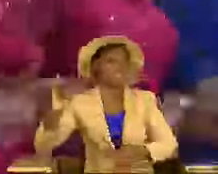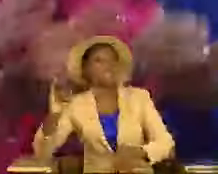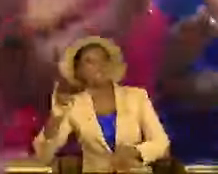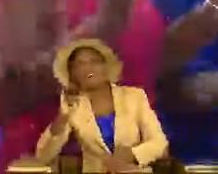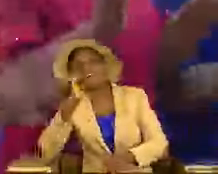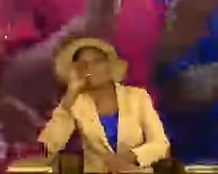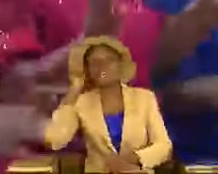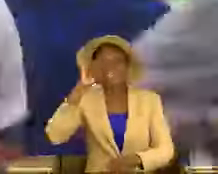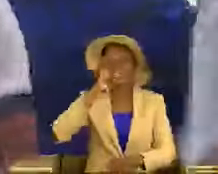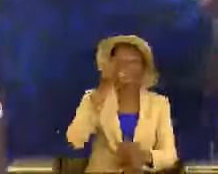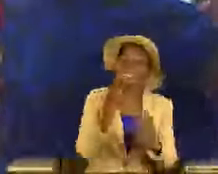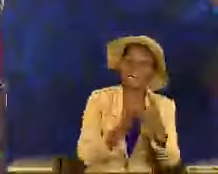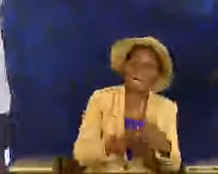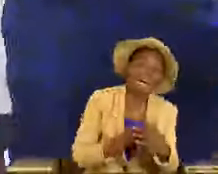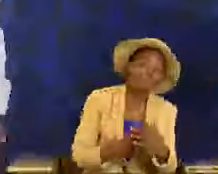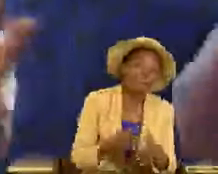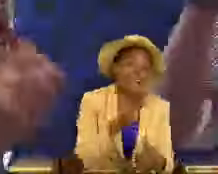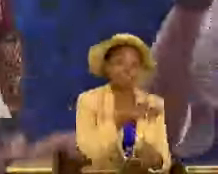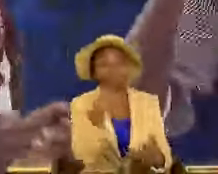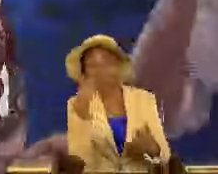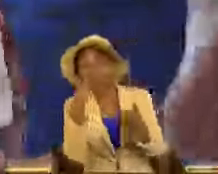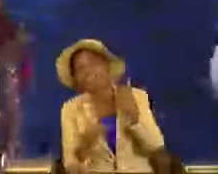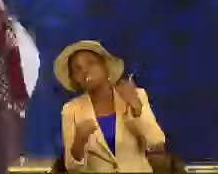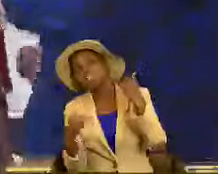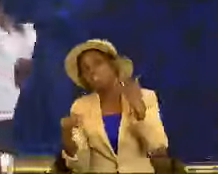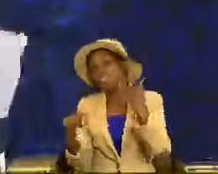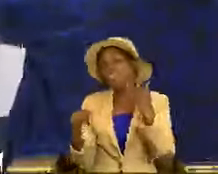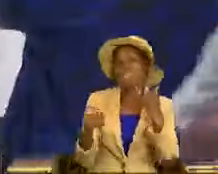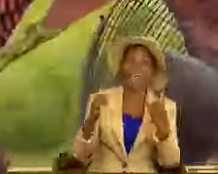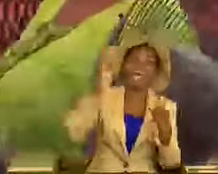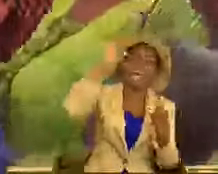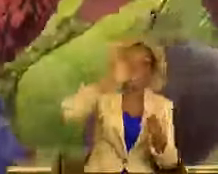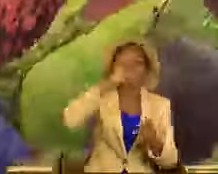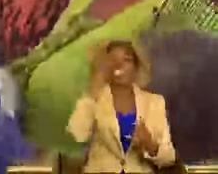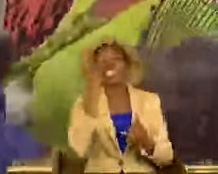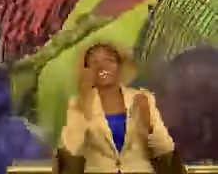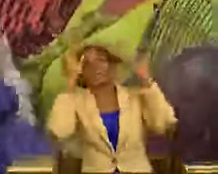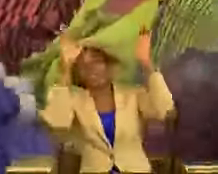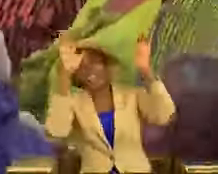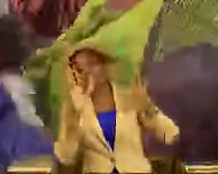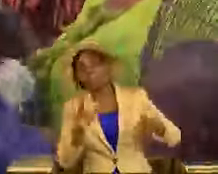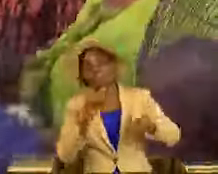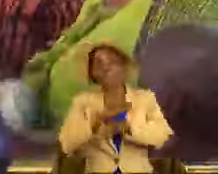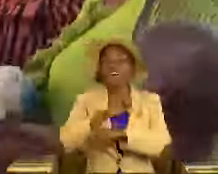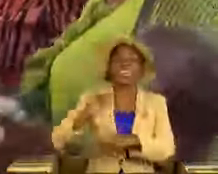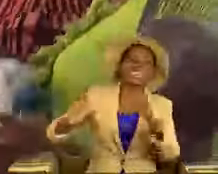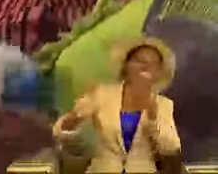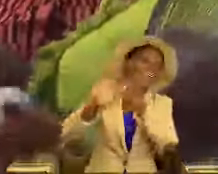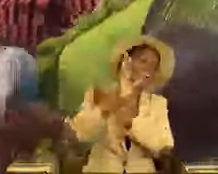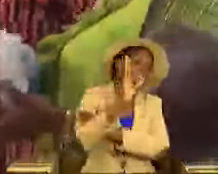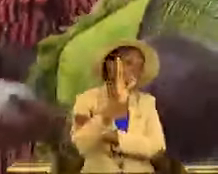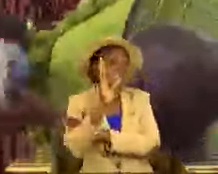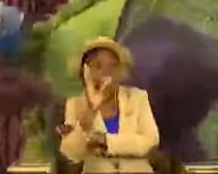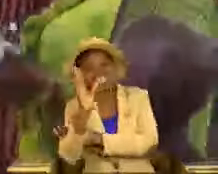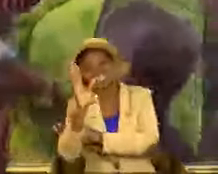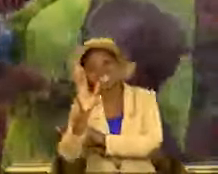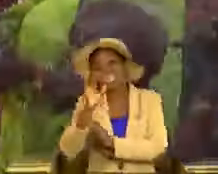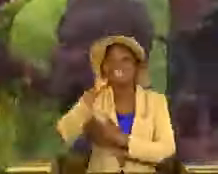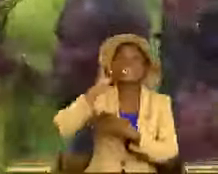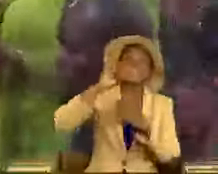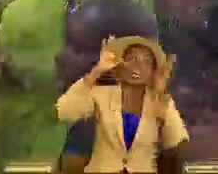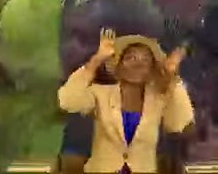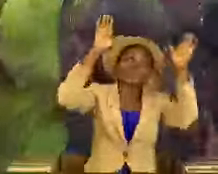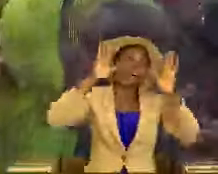God hallelujah and A Mir God